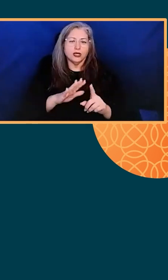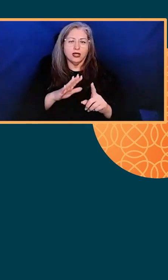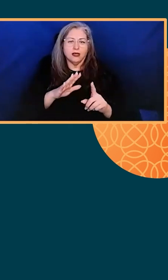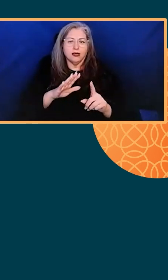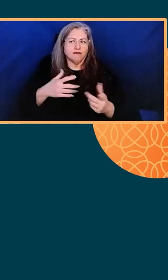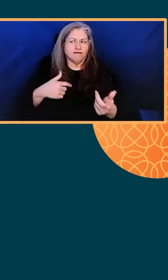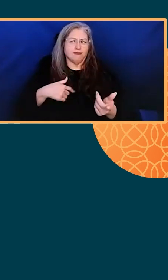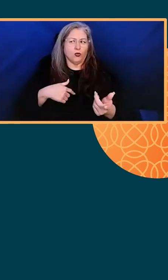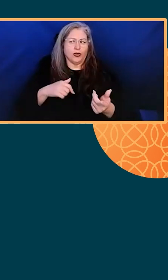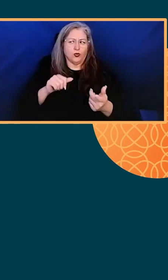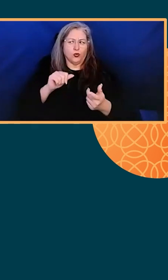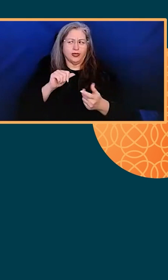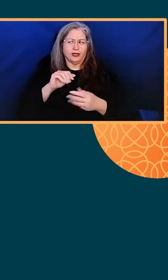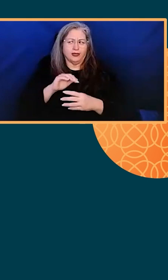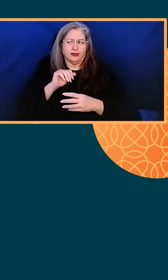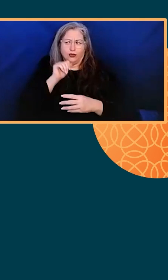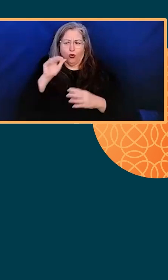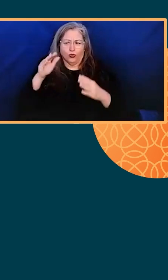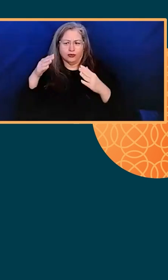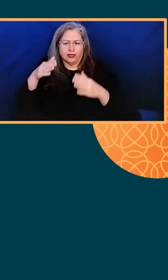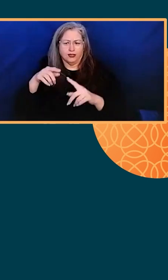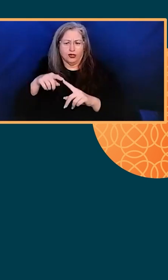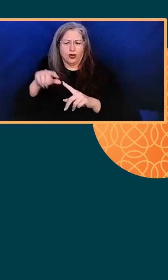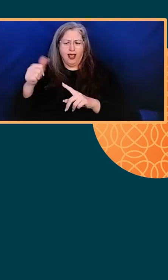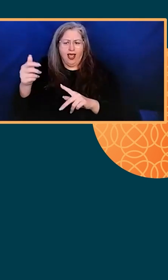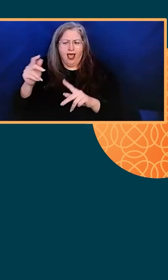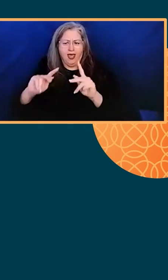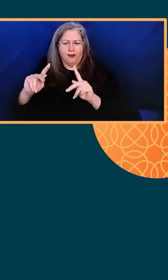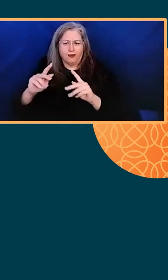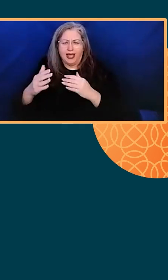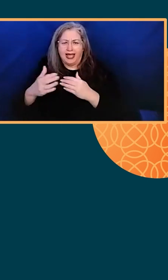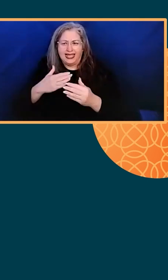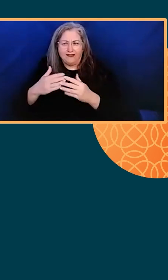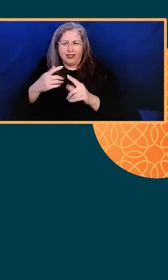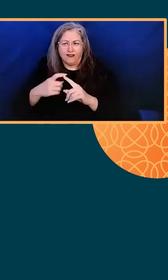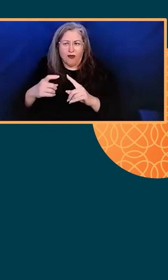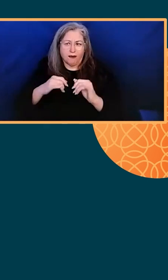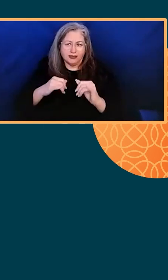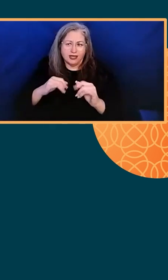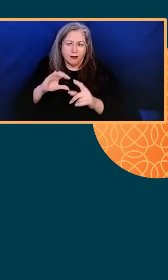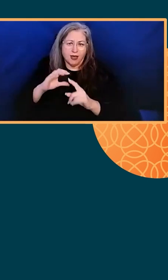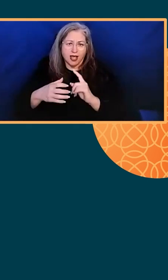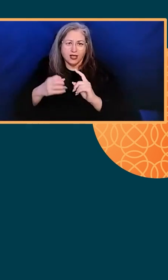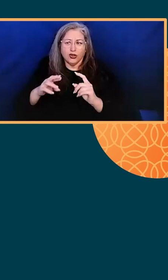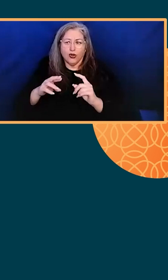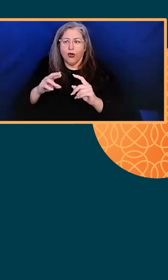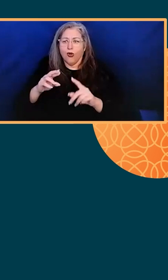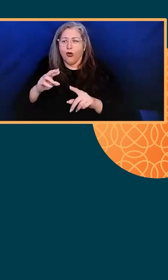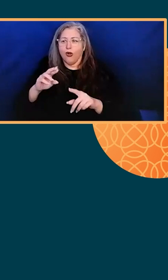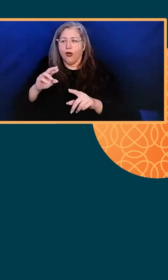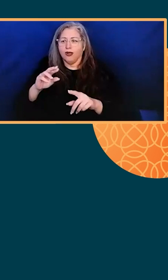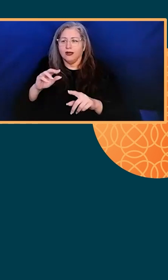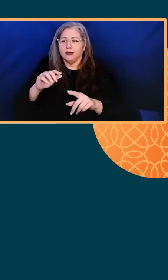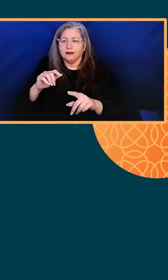not centering other people, even from our cultural or ethnic groups, that don't have